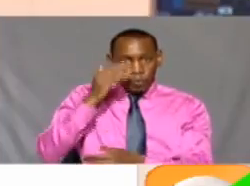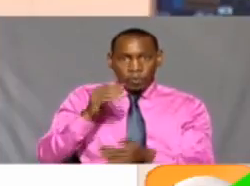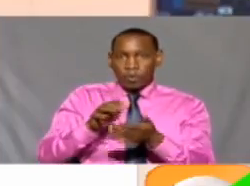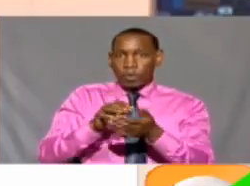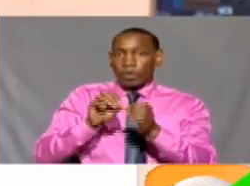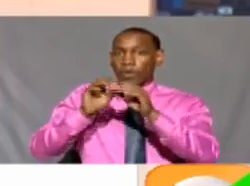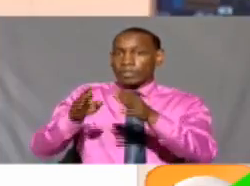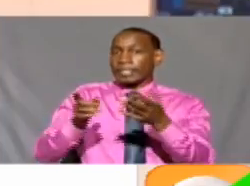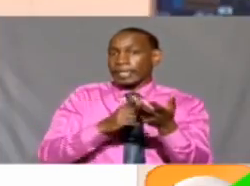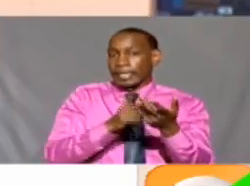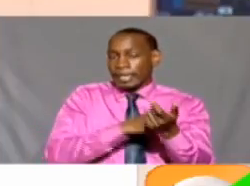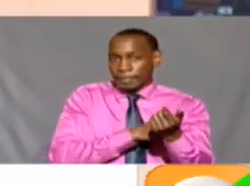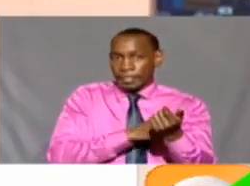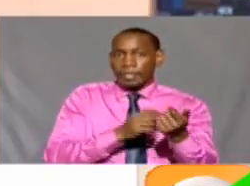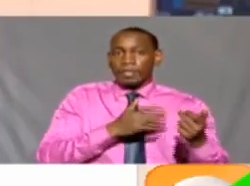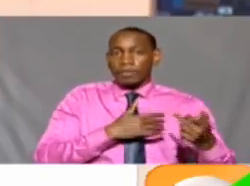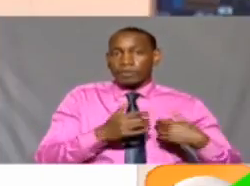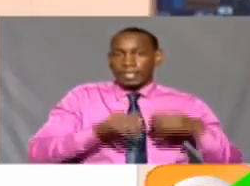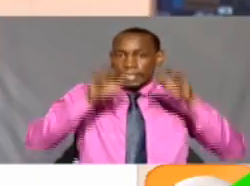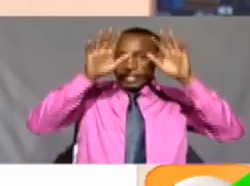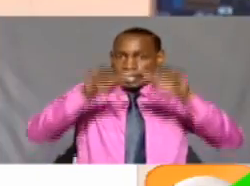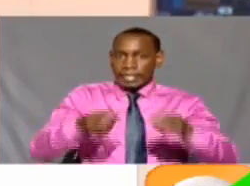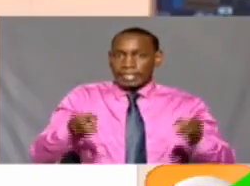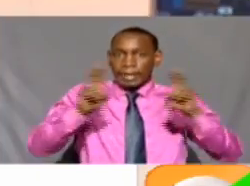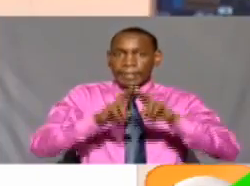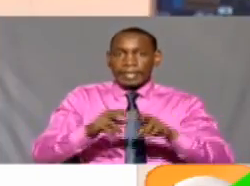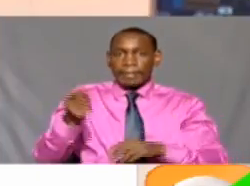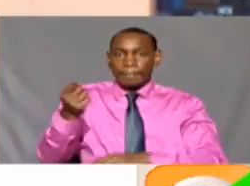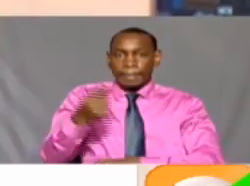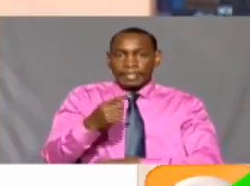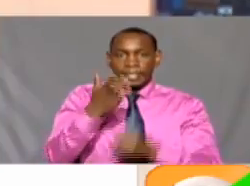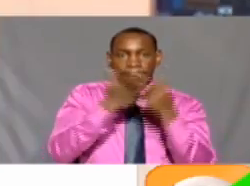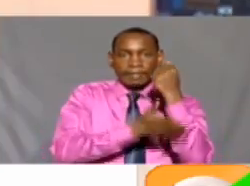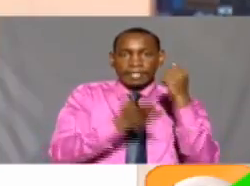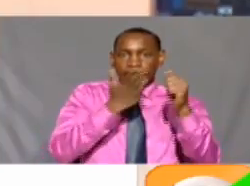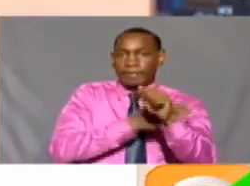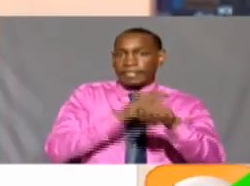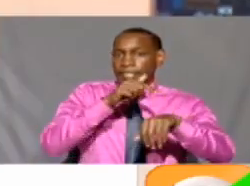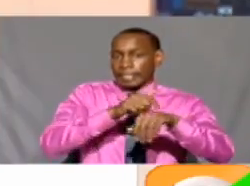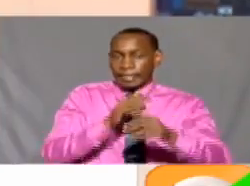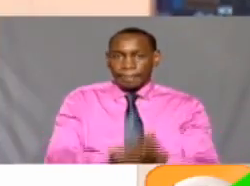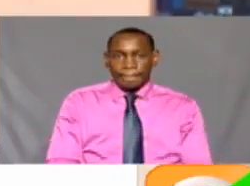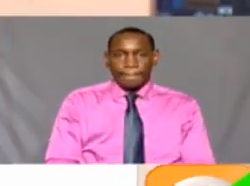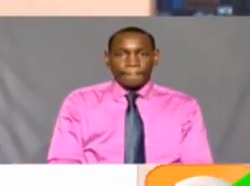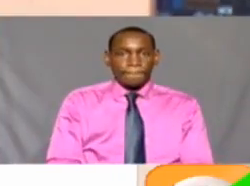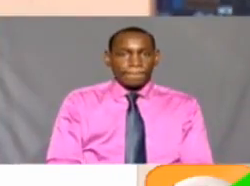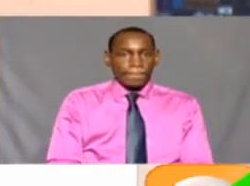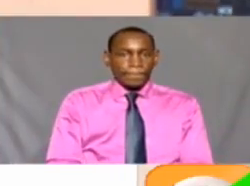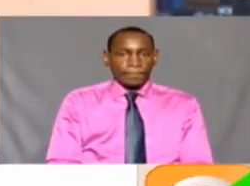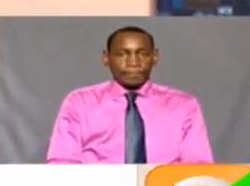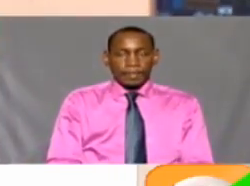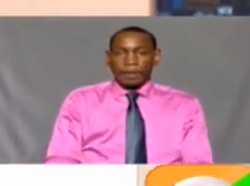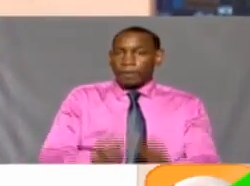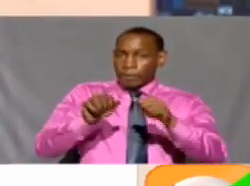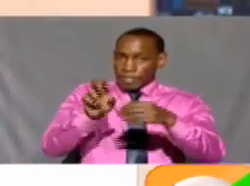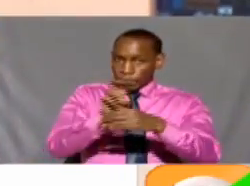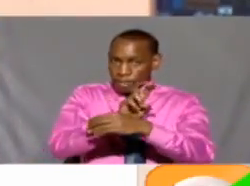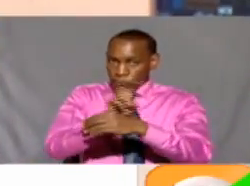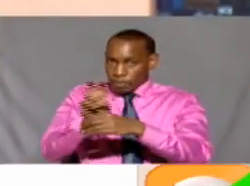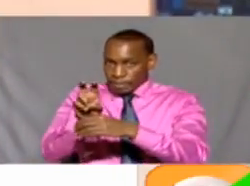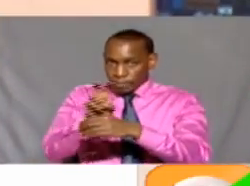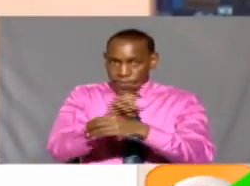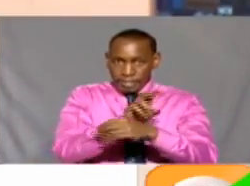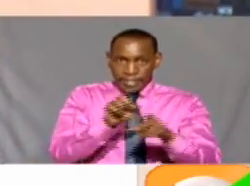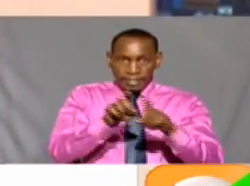of the rains that are happening during the harvesting season. So being able to monitor that and put